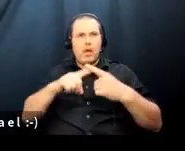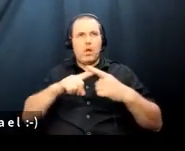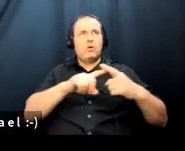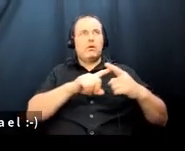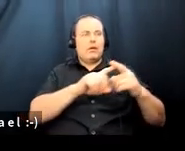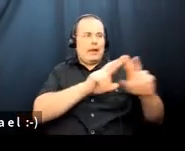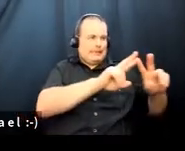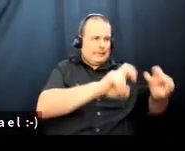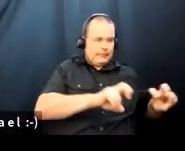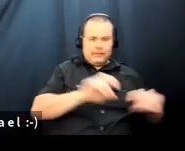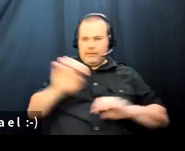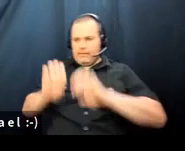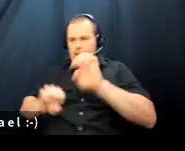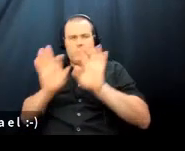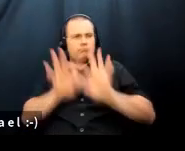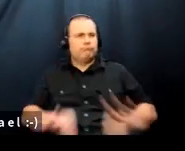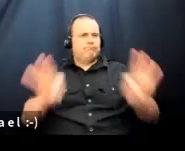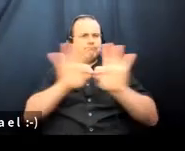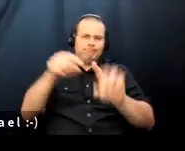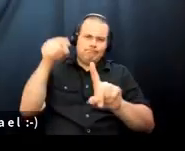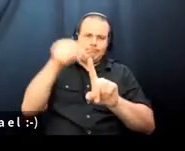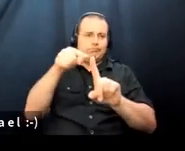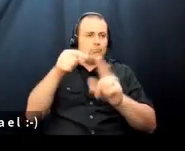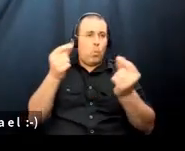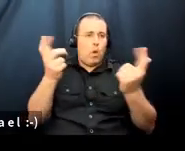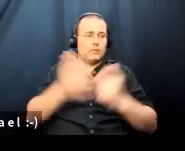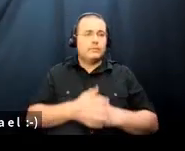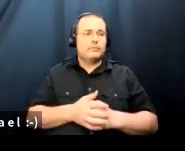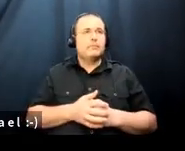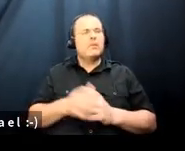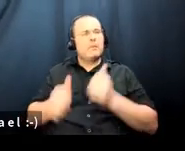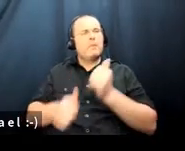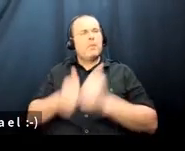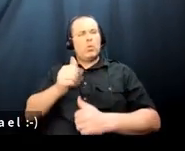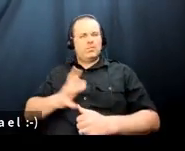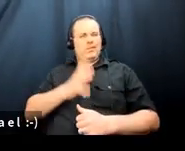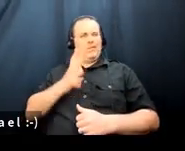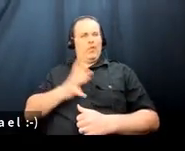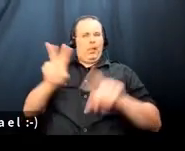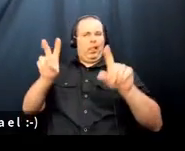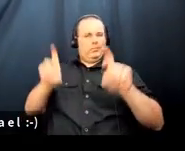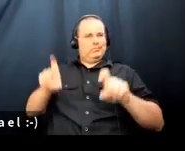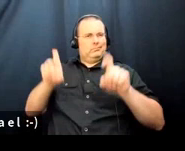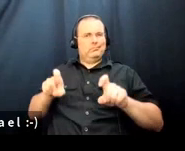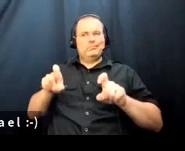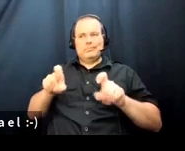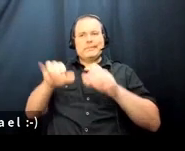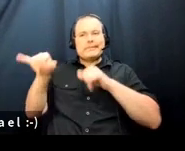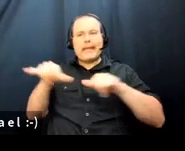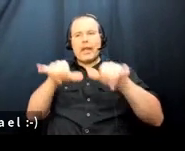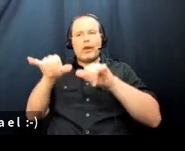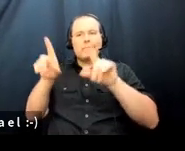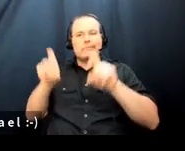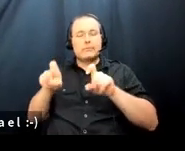evaluations. Most formal measures, standardized testing measures like IQ tests, are